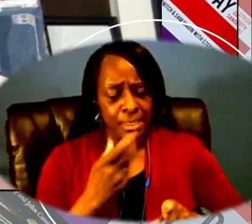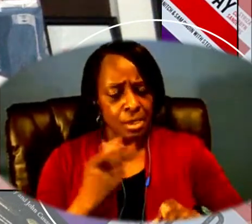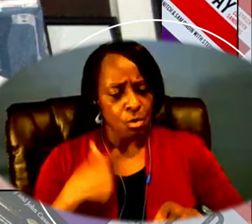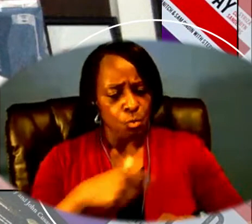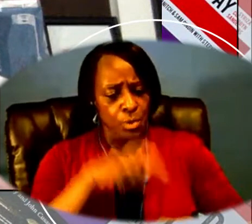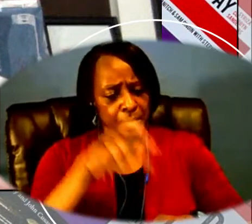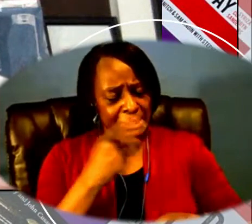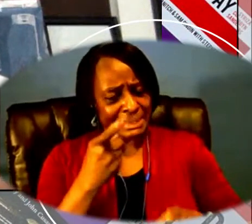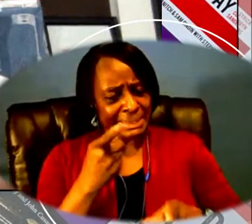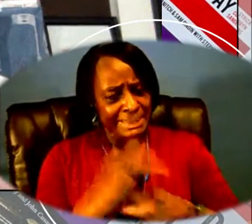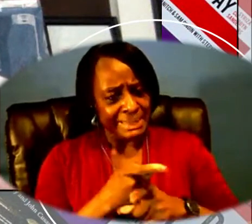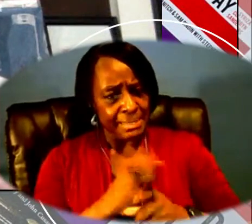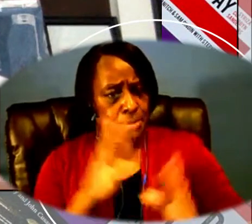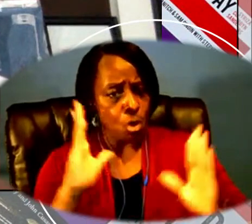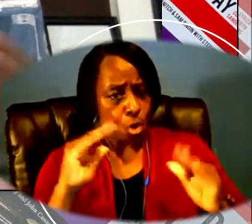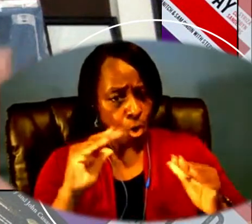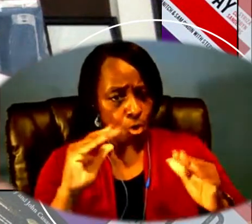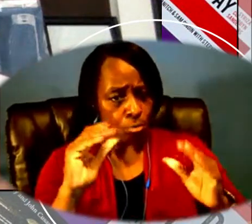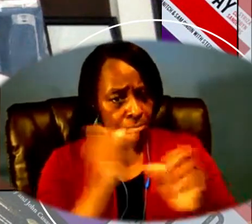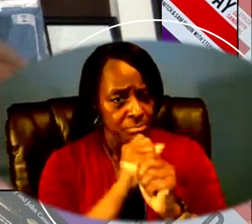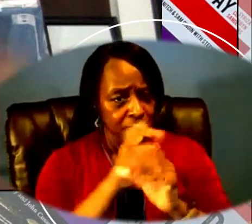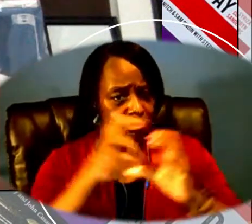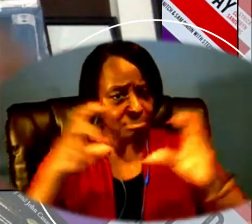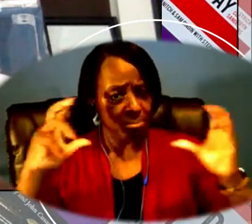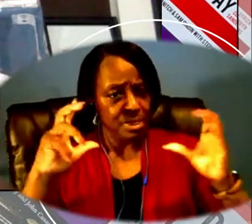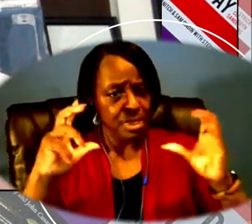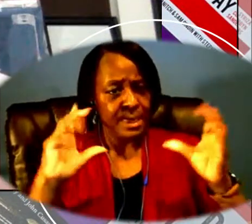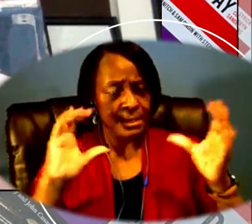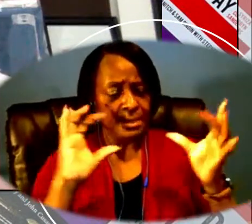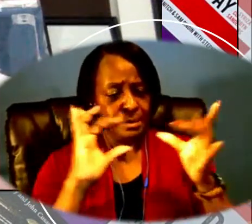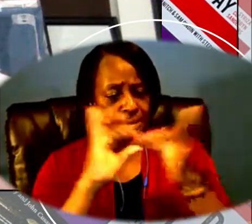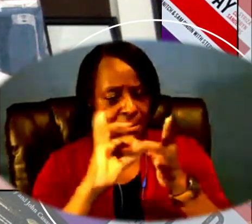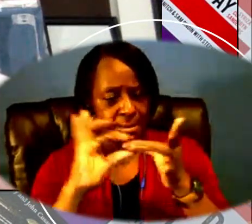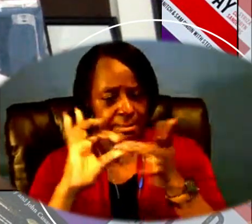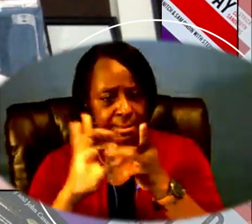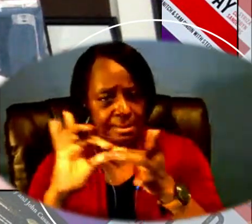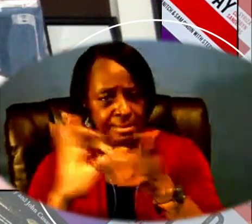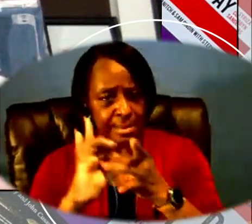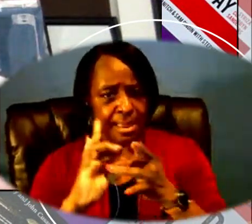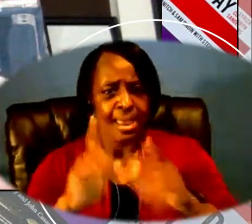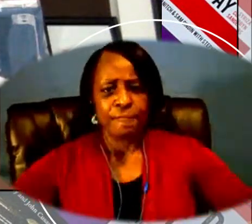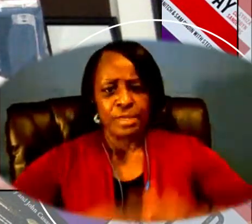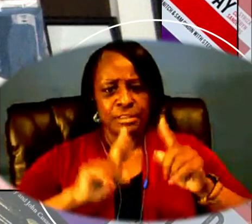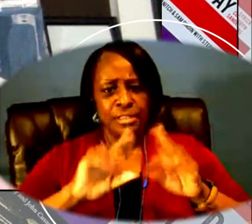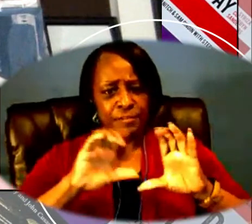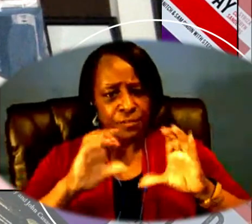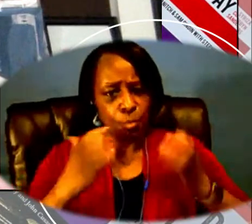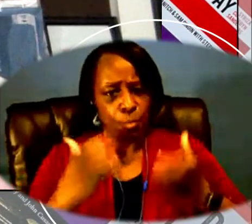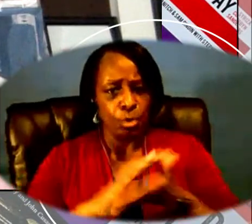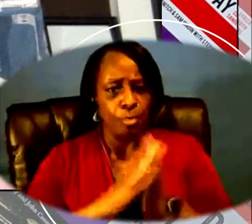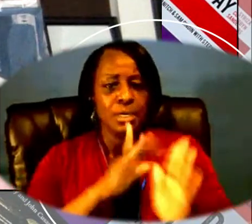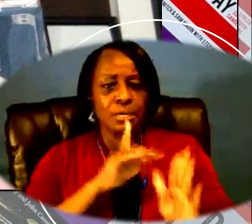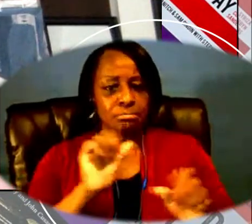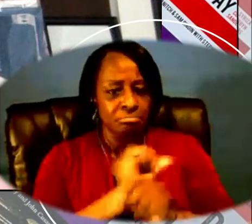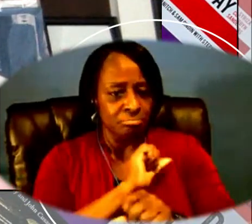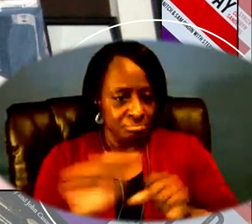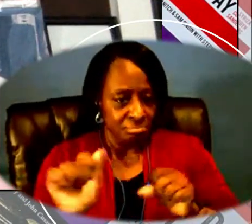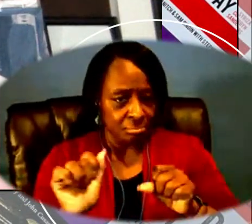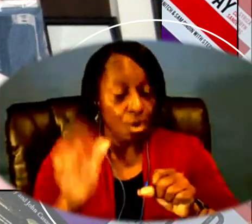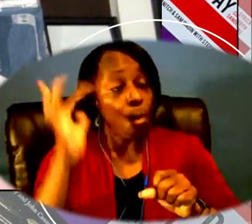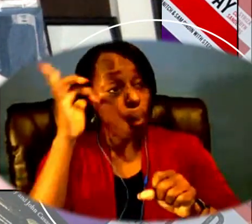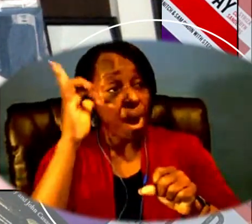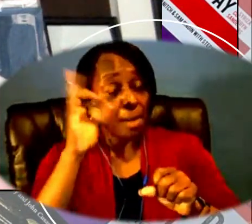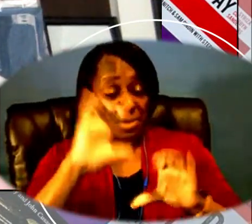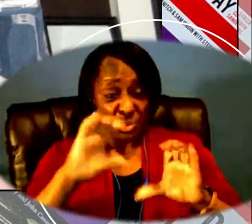and imagine, and then do the building blocks of making a new world a reality, as we're living in an extremely messed up world in this